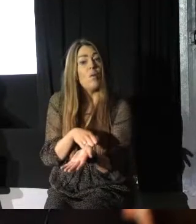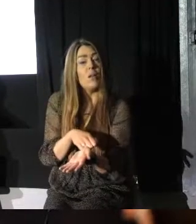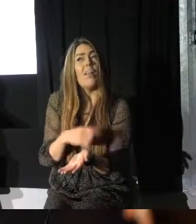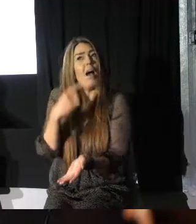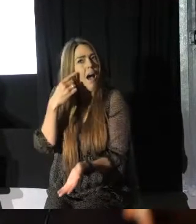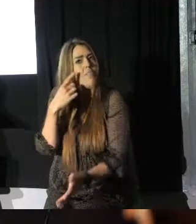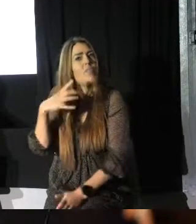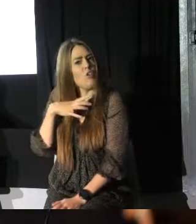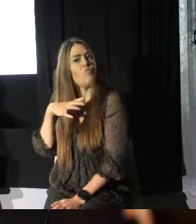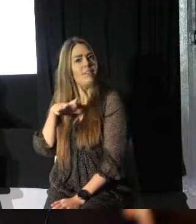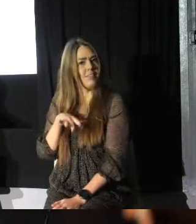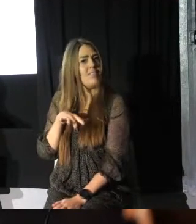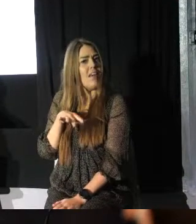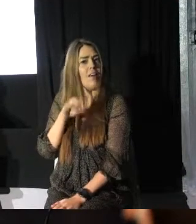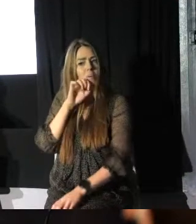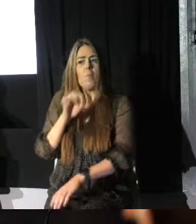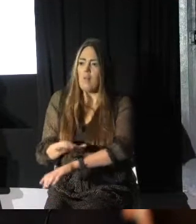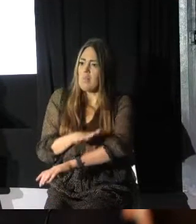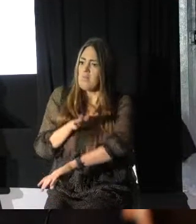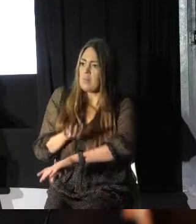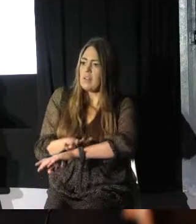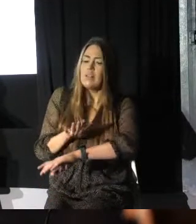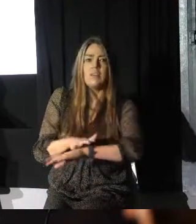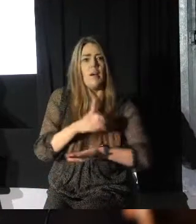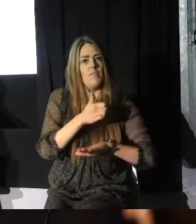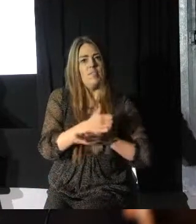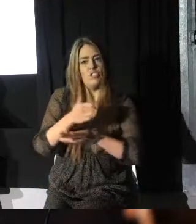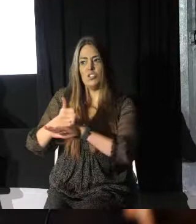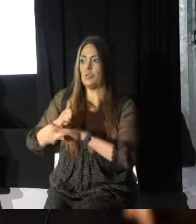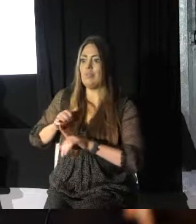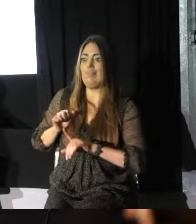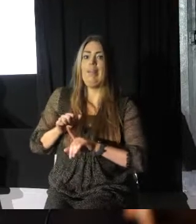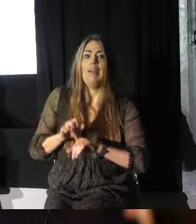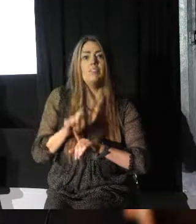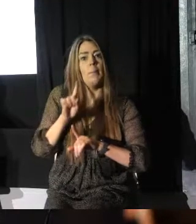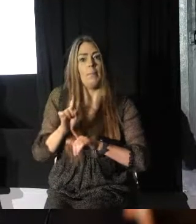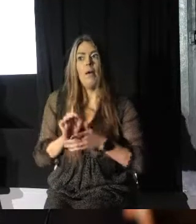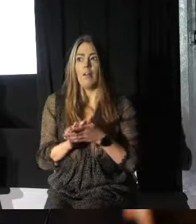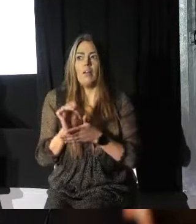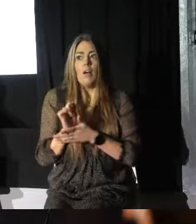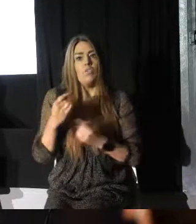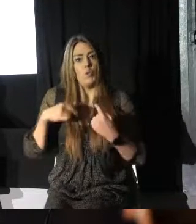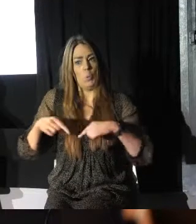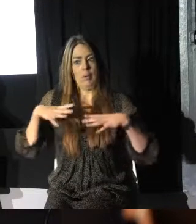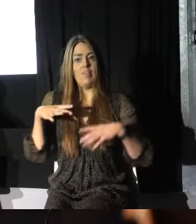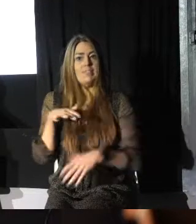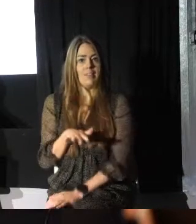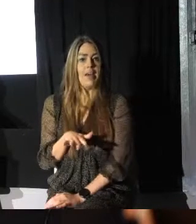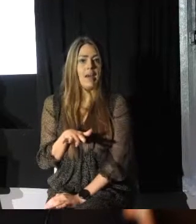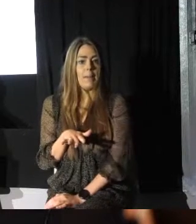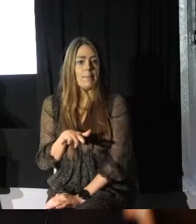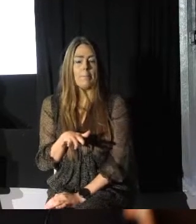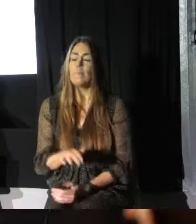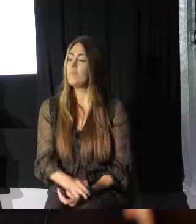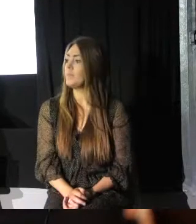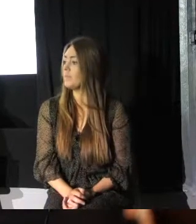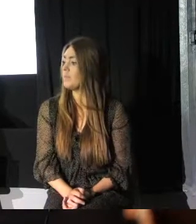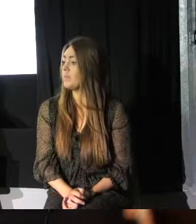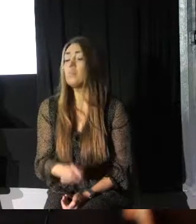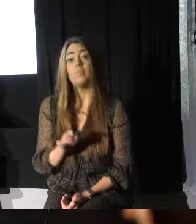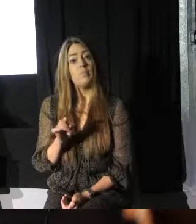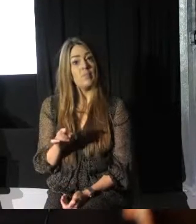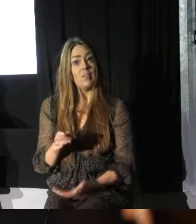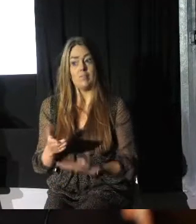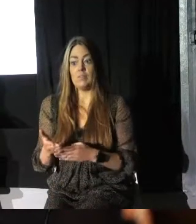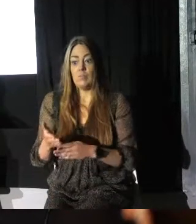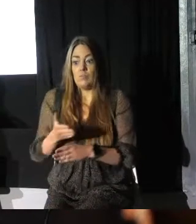already. It takes time for institutions to catch up, but we're there culturally. That then, of course, opens up. That's the